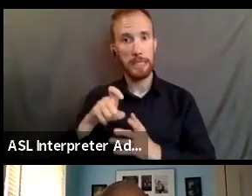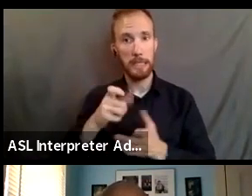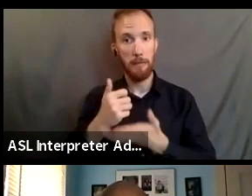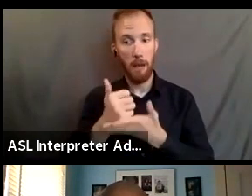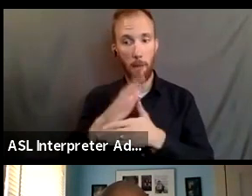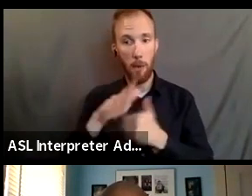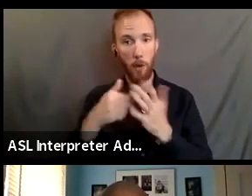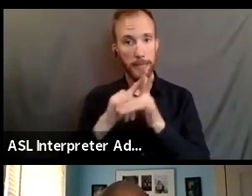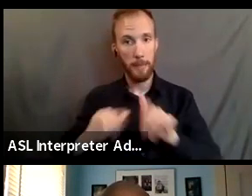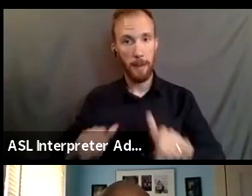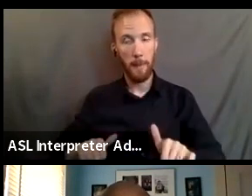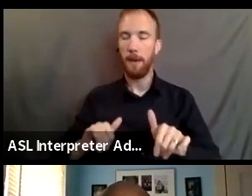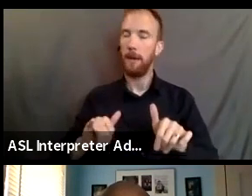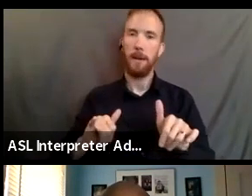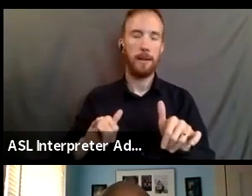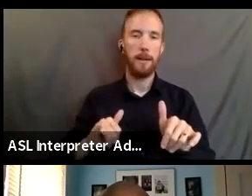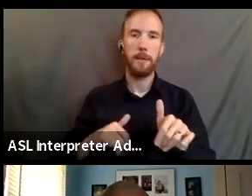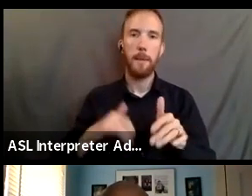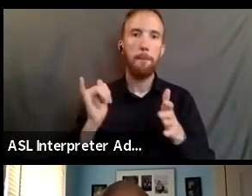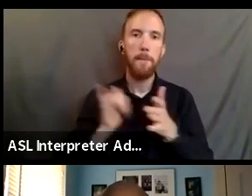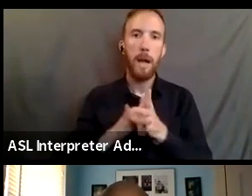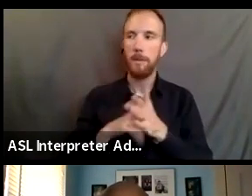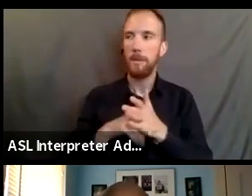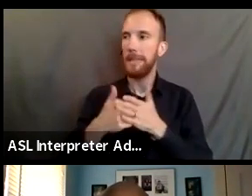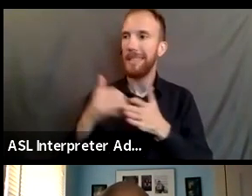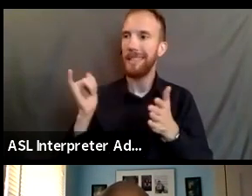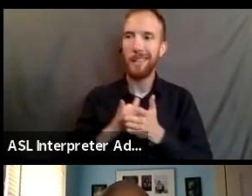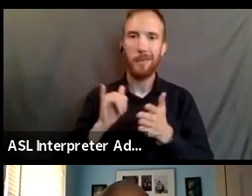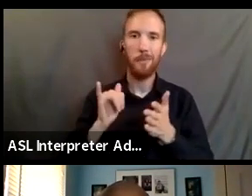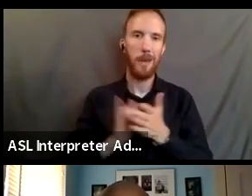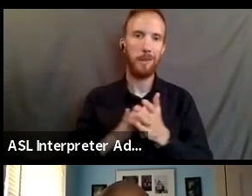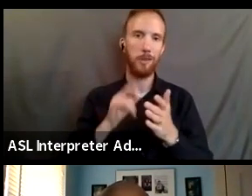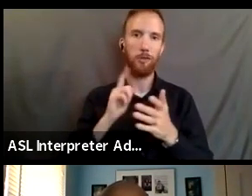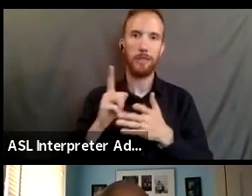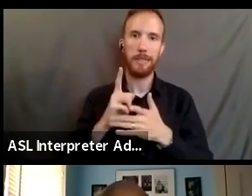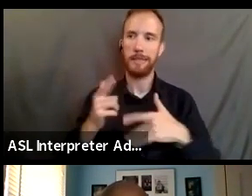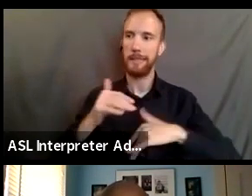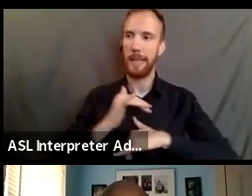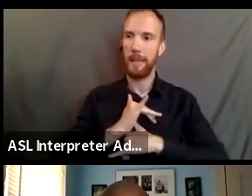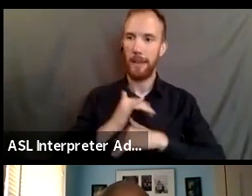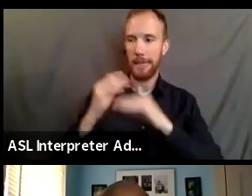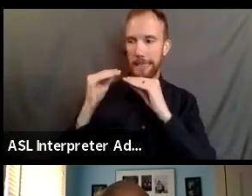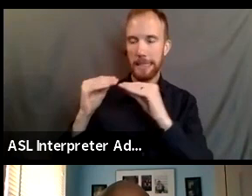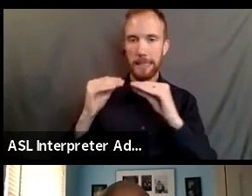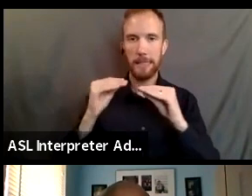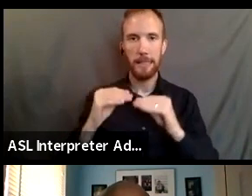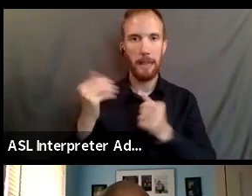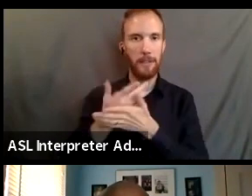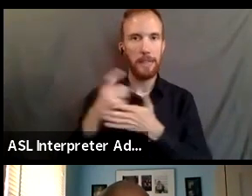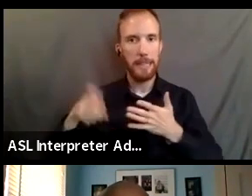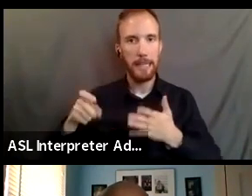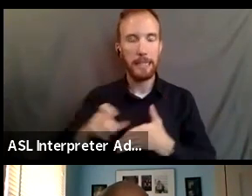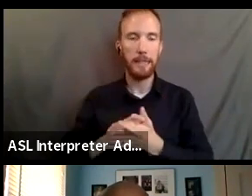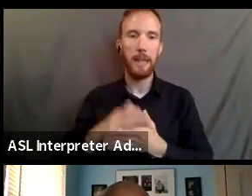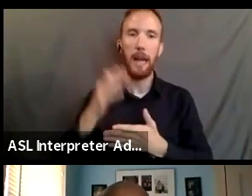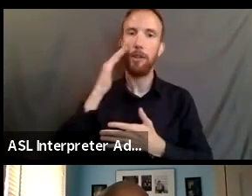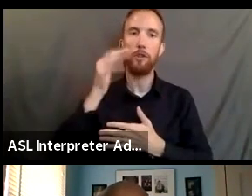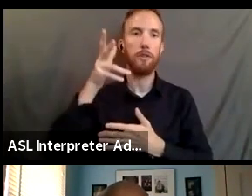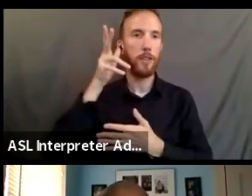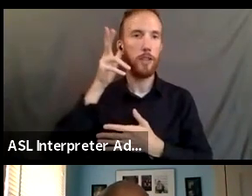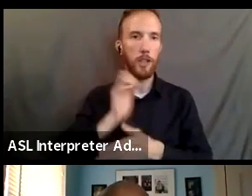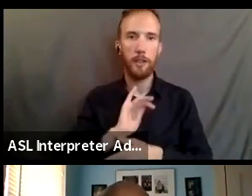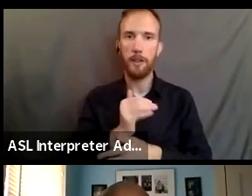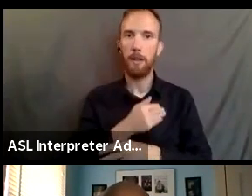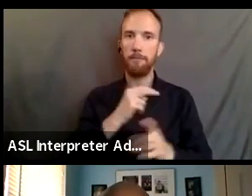impossible to address 40 students individual needs in a class period i know you have heard our story i hope you feel the